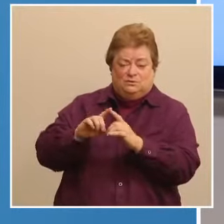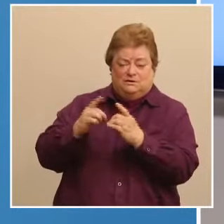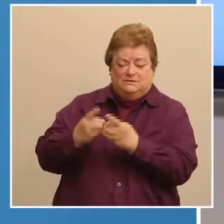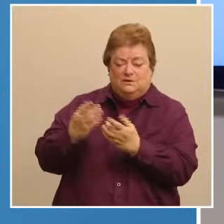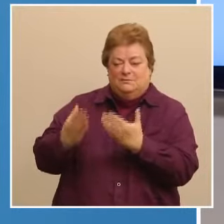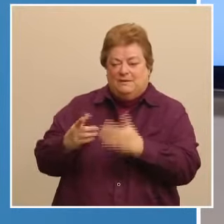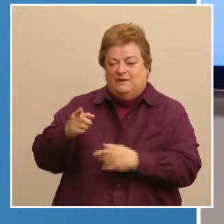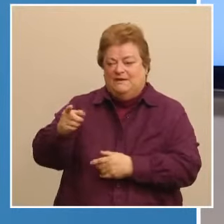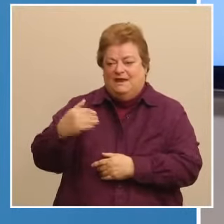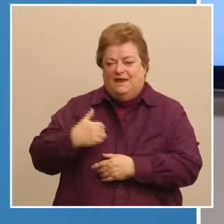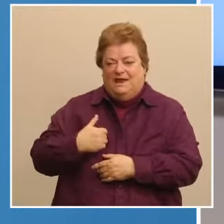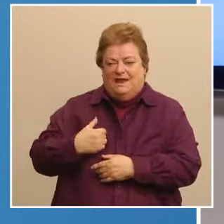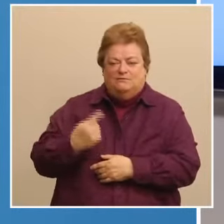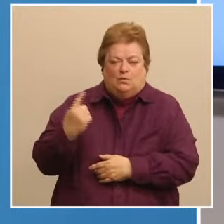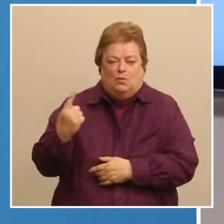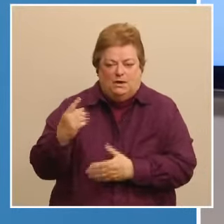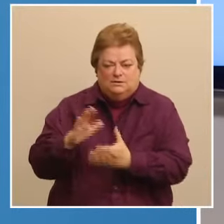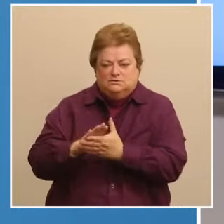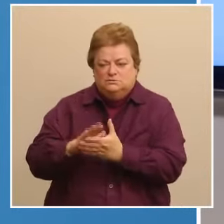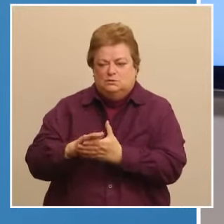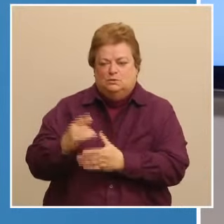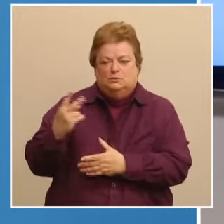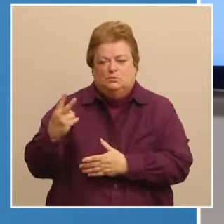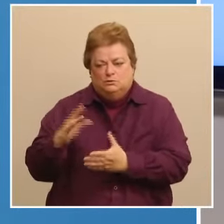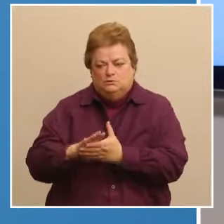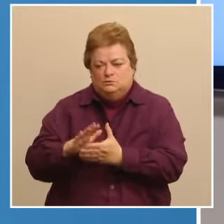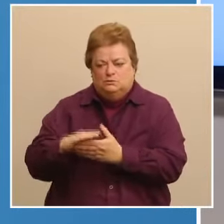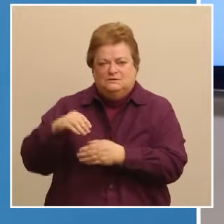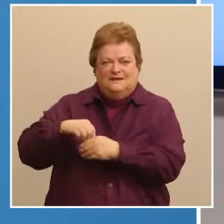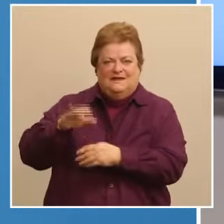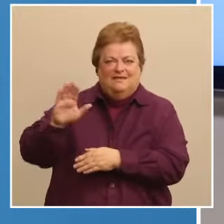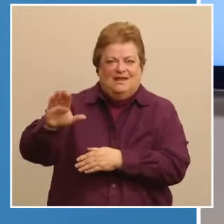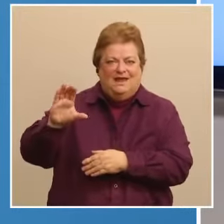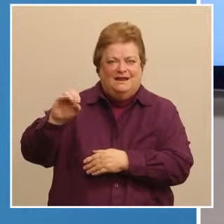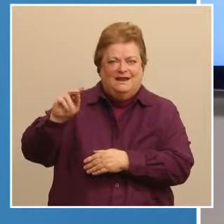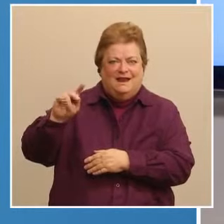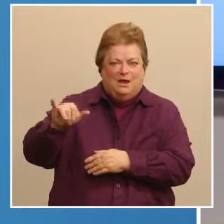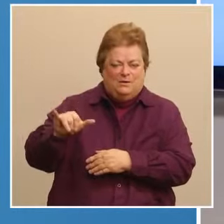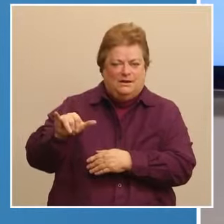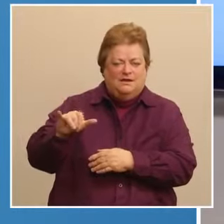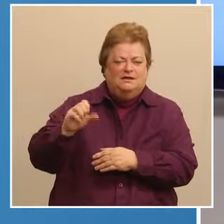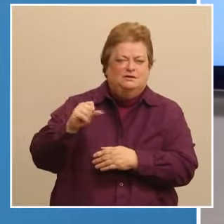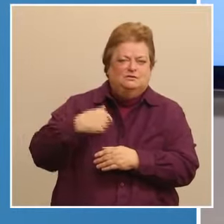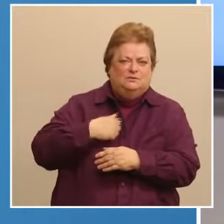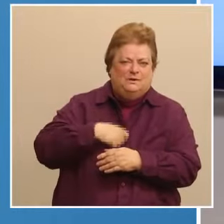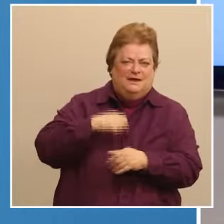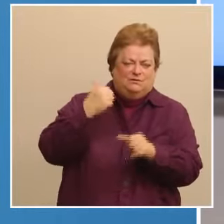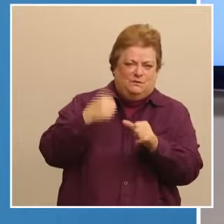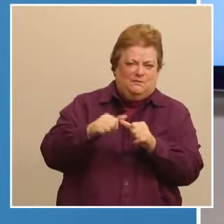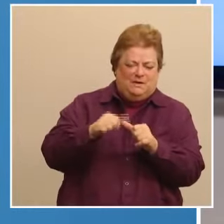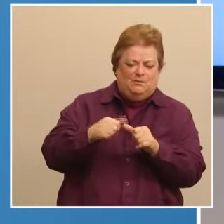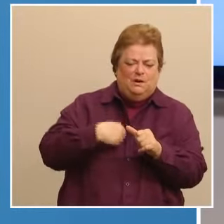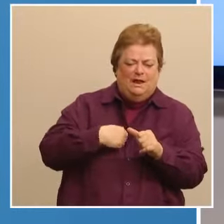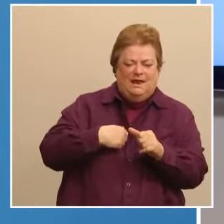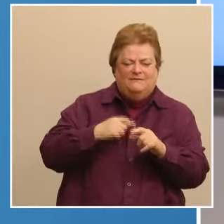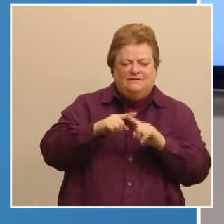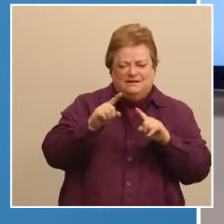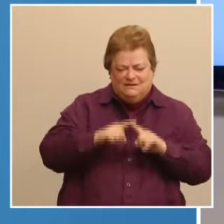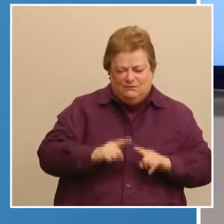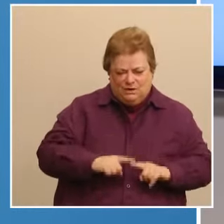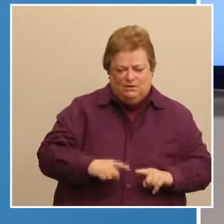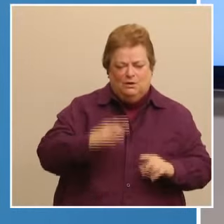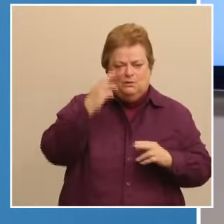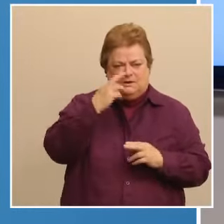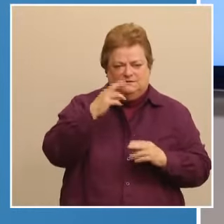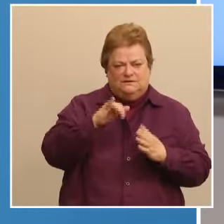have one school or two schools in a county. So we have to just remember there are multiple factors that go into